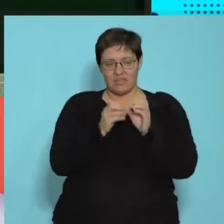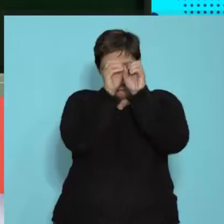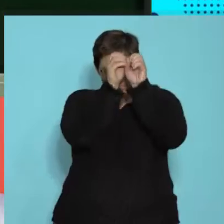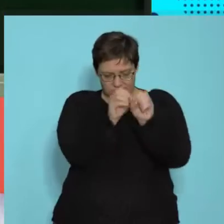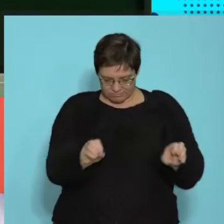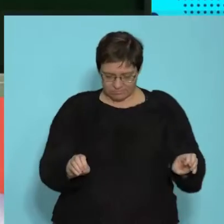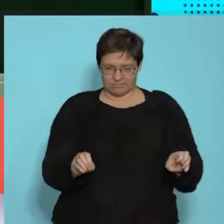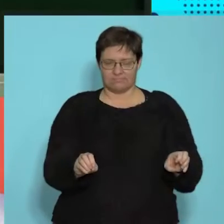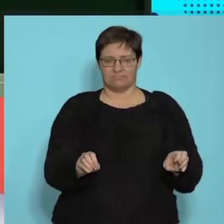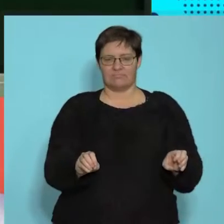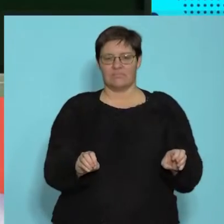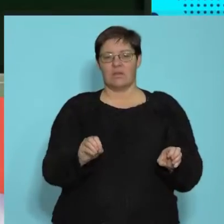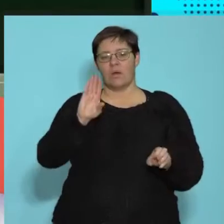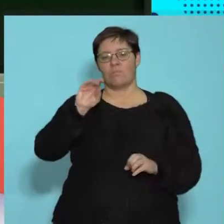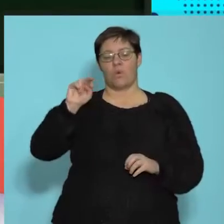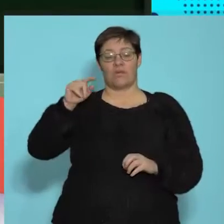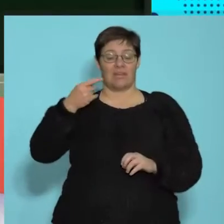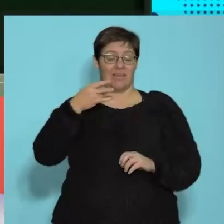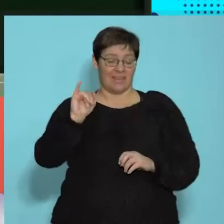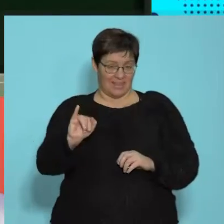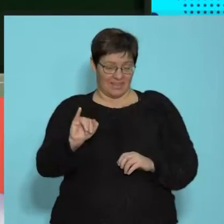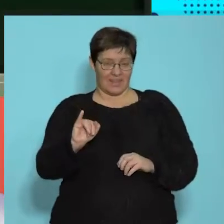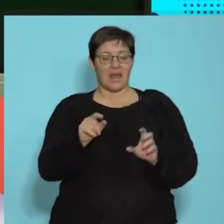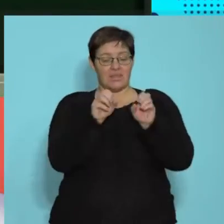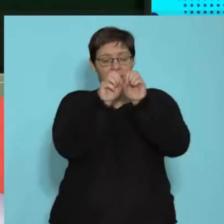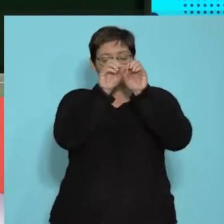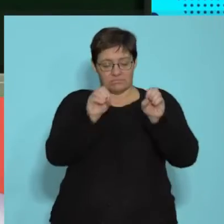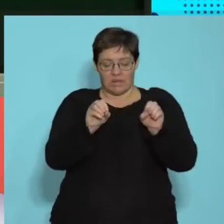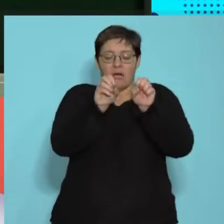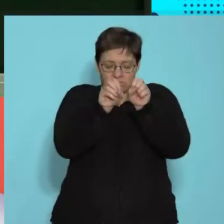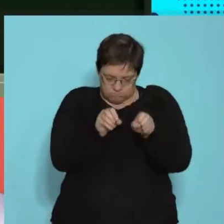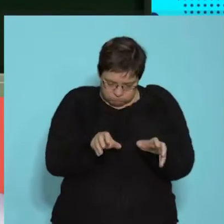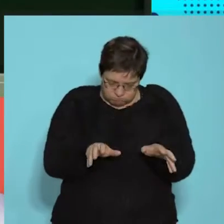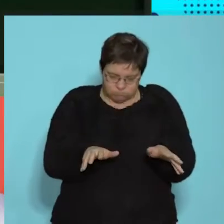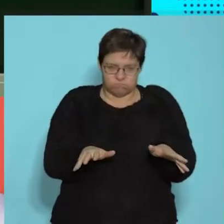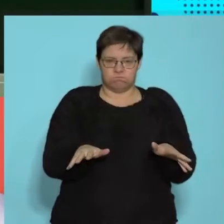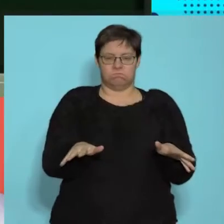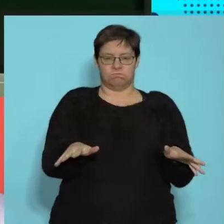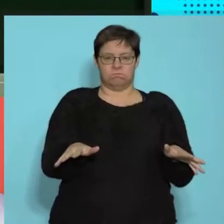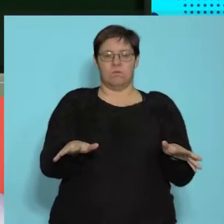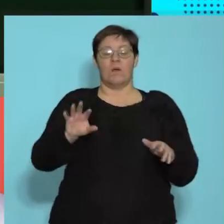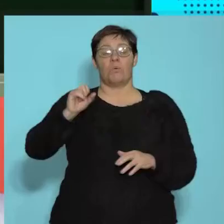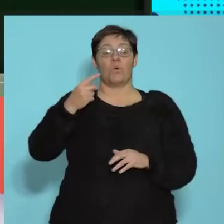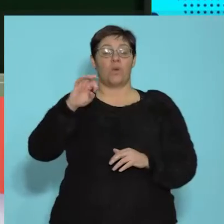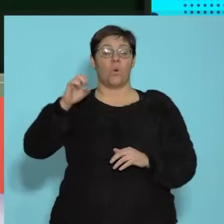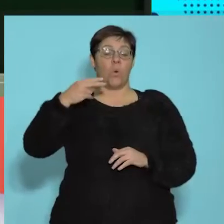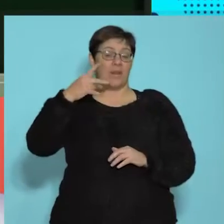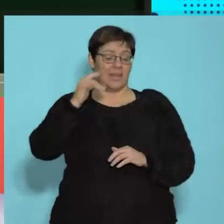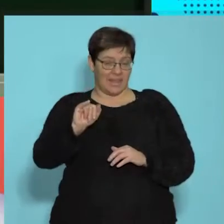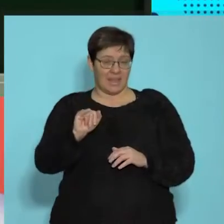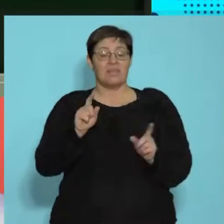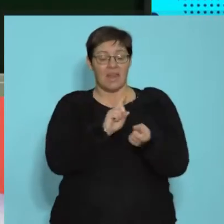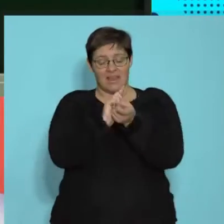tubes then split into the two bronchi, and what happens then? They get even smaller into the